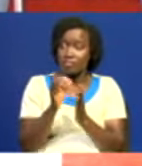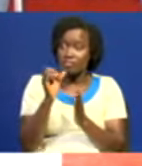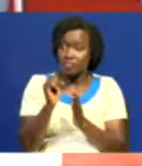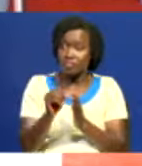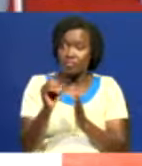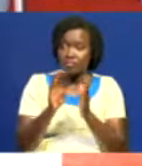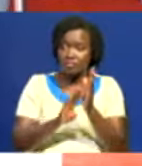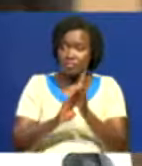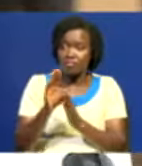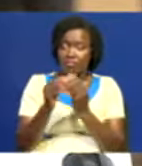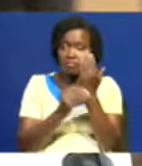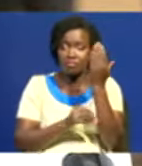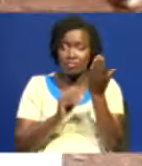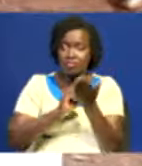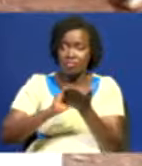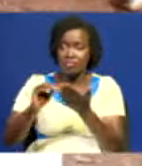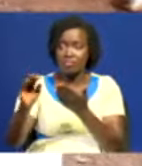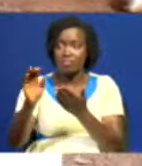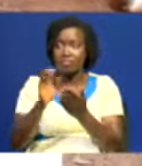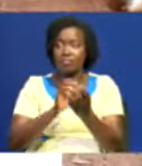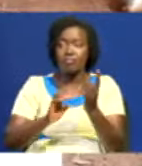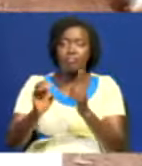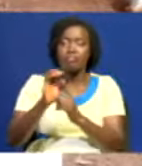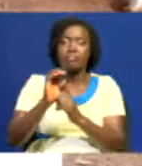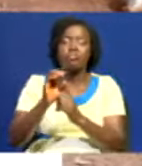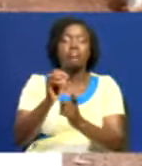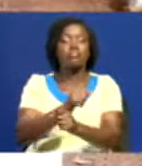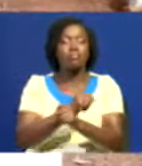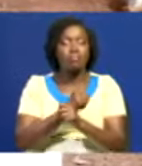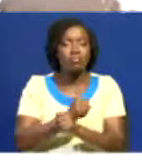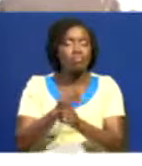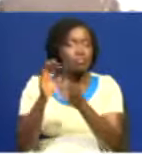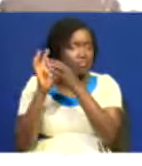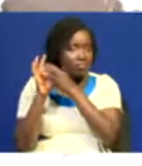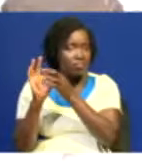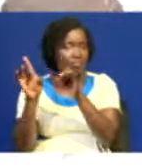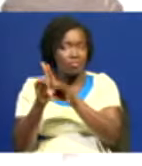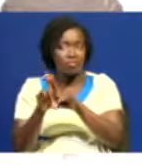alleviation, environmental conservation, and cultural preservation.